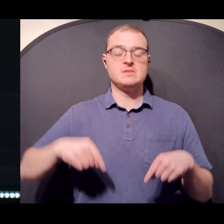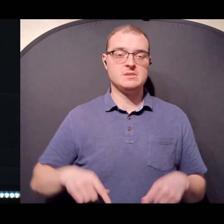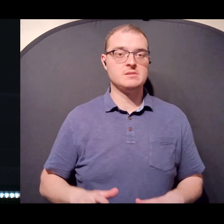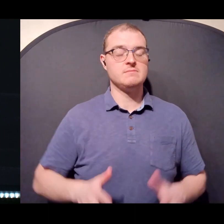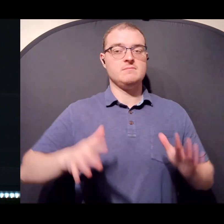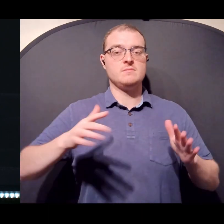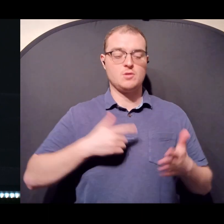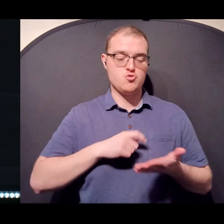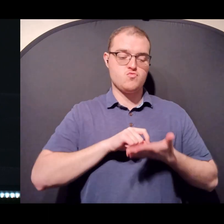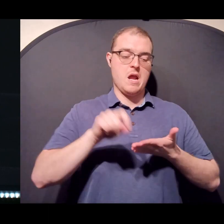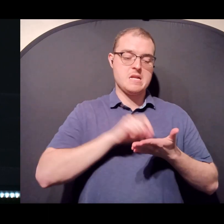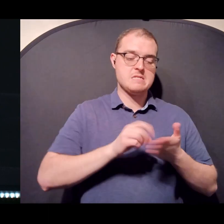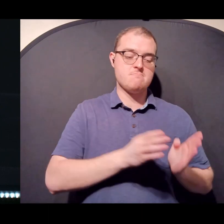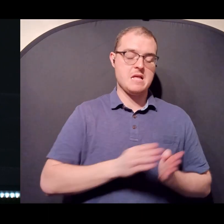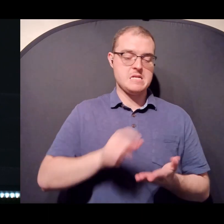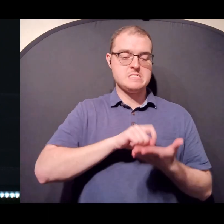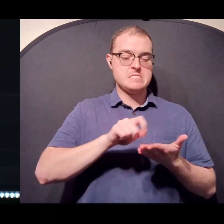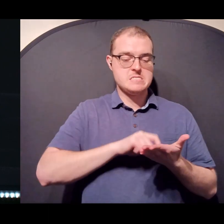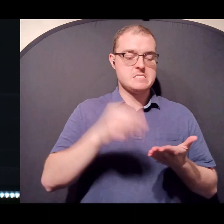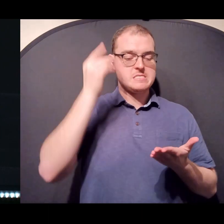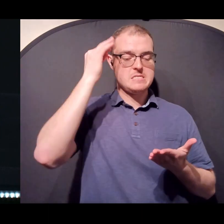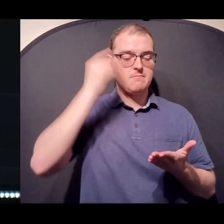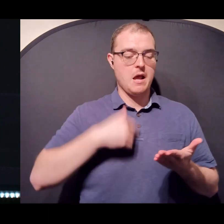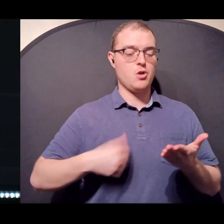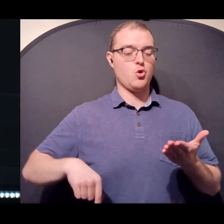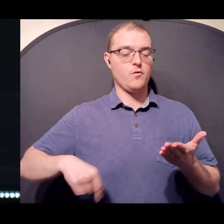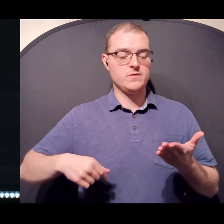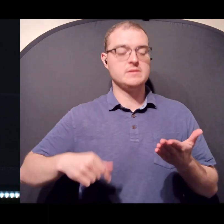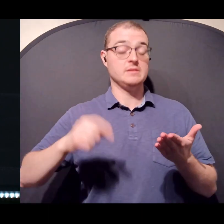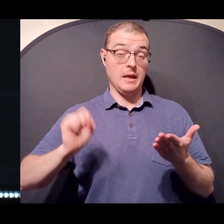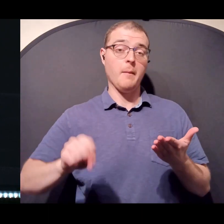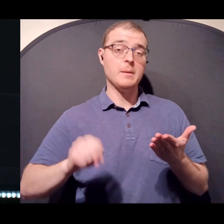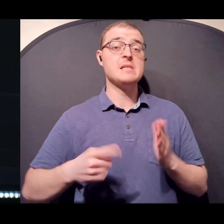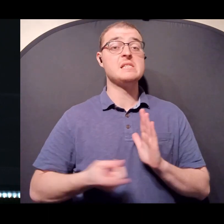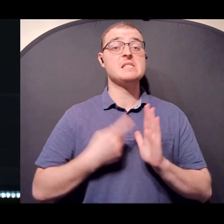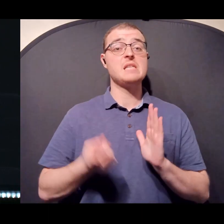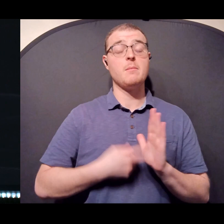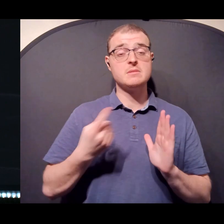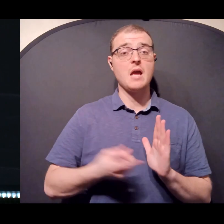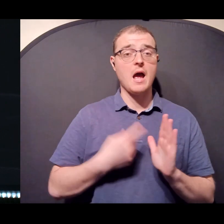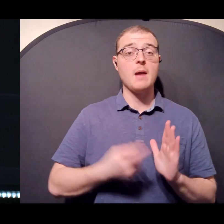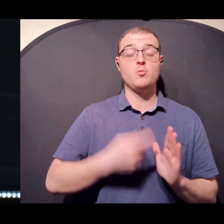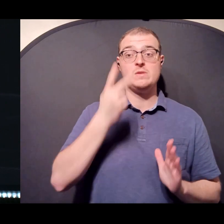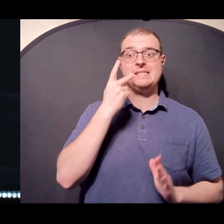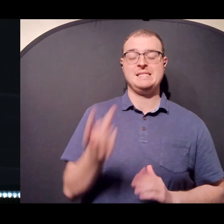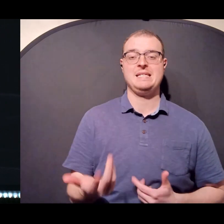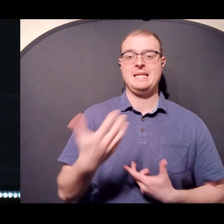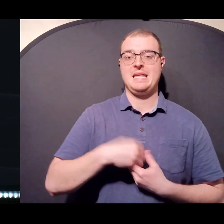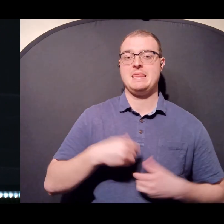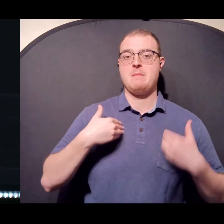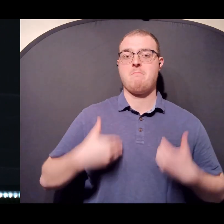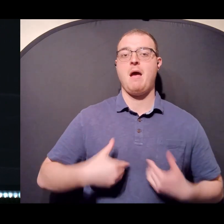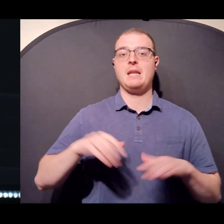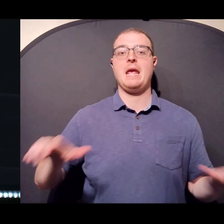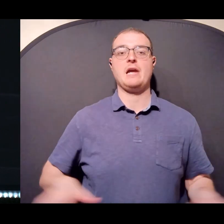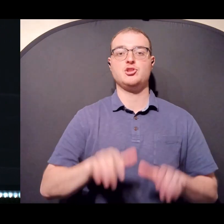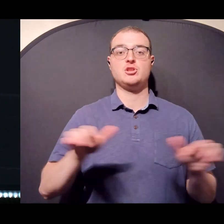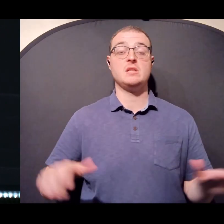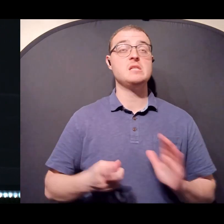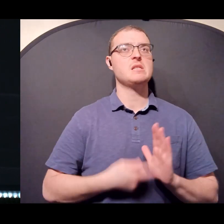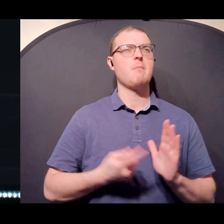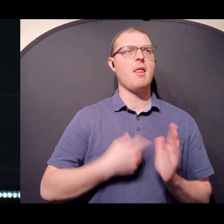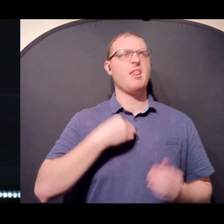nervous. Yesterday I'm nervous. Writing this, I'm anticipating it with nerves. And sometimes it'll manifest in an individual's